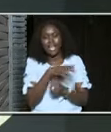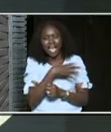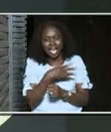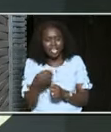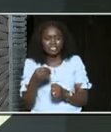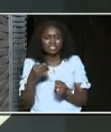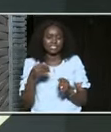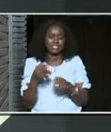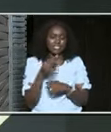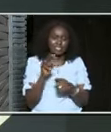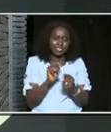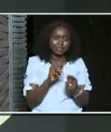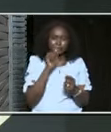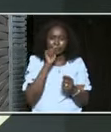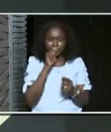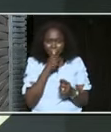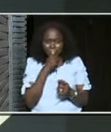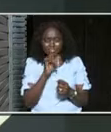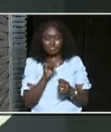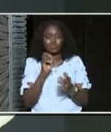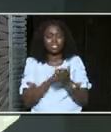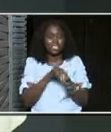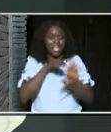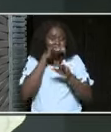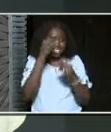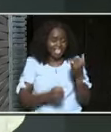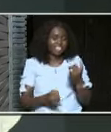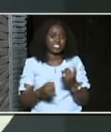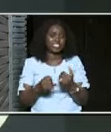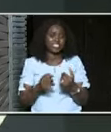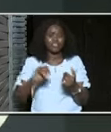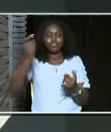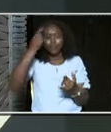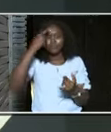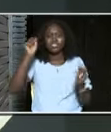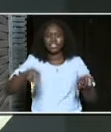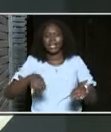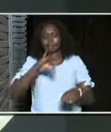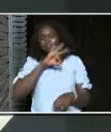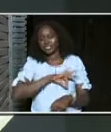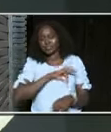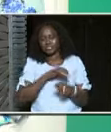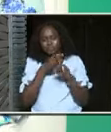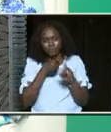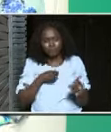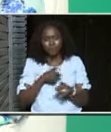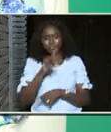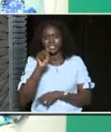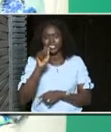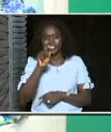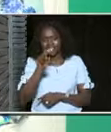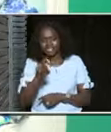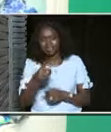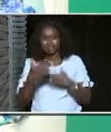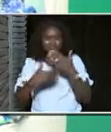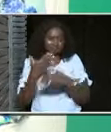them privately, so that at the end of the day, government can benefit from taxes and so on.